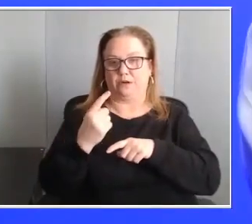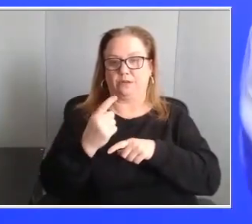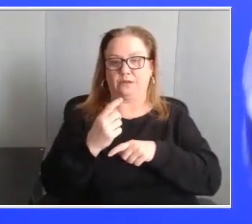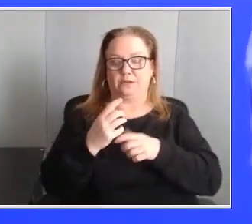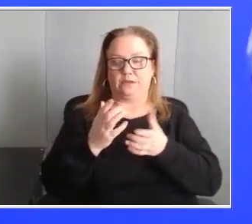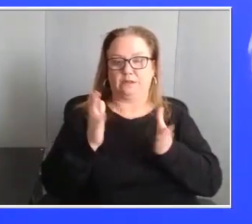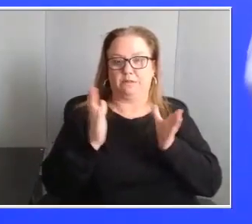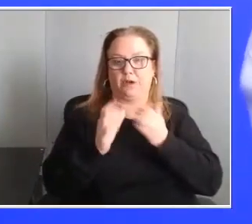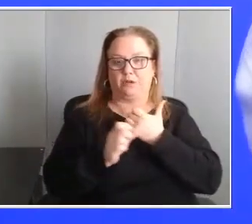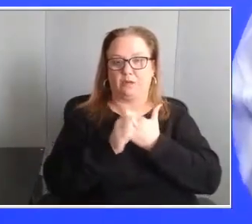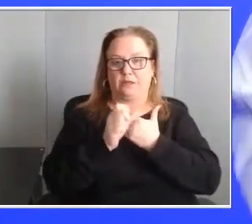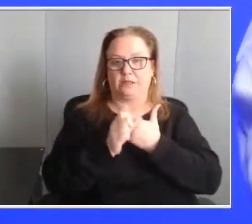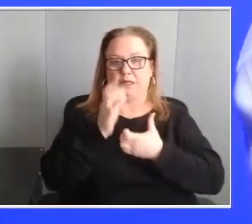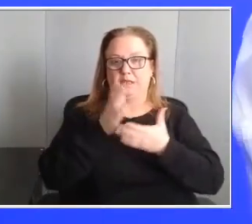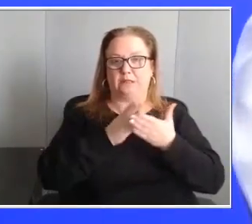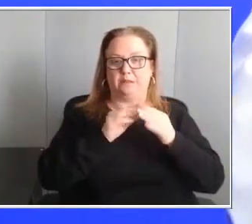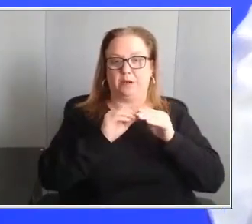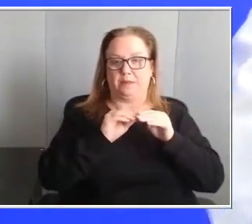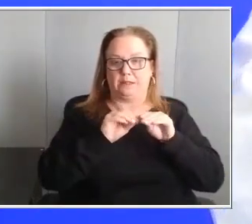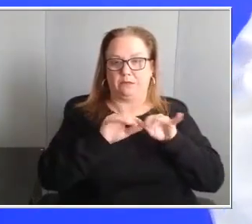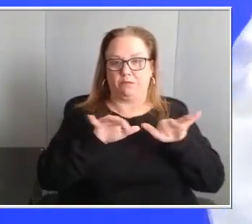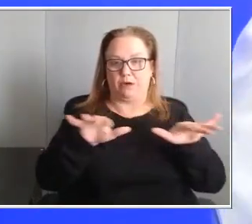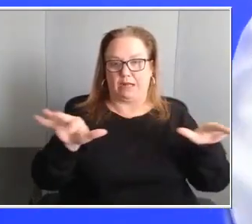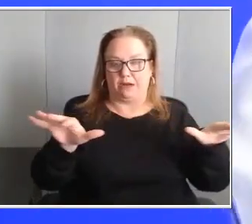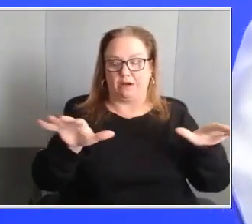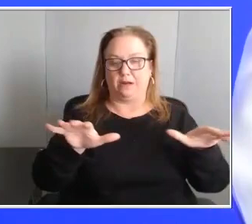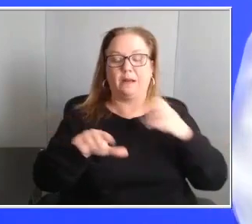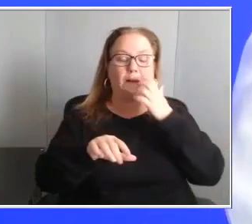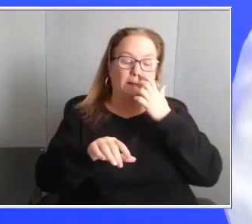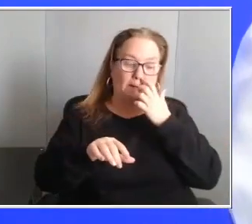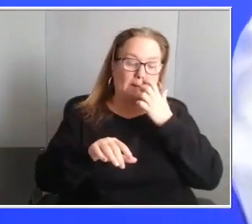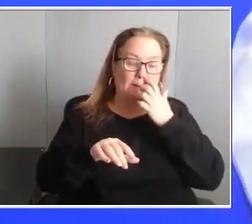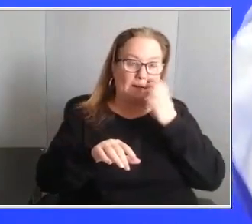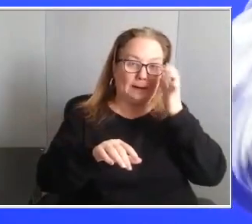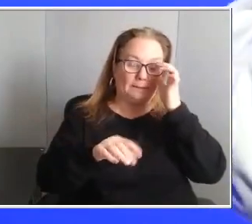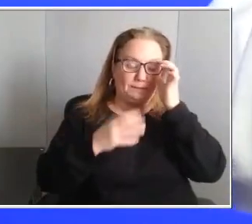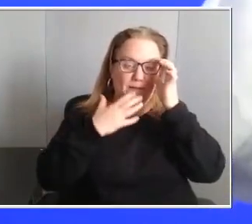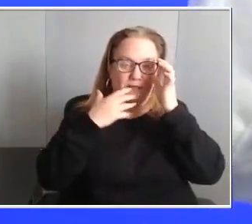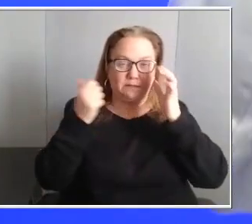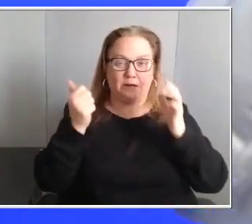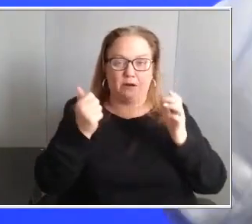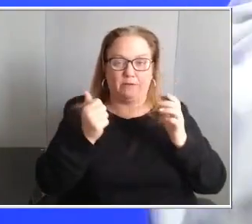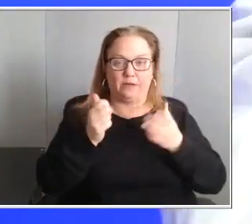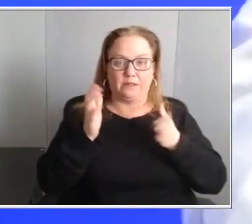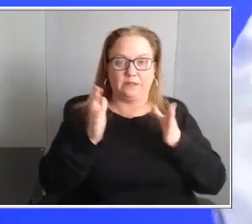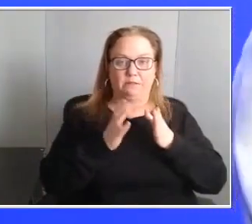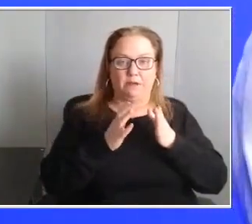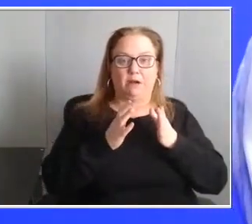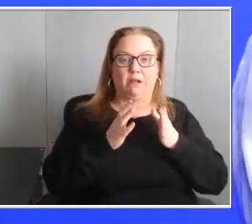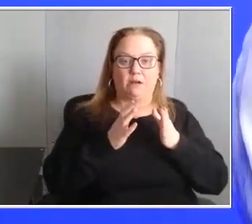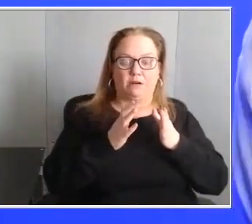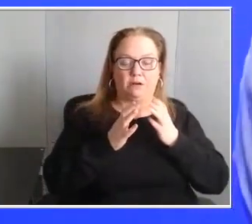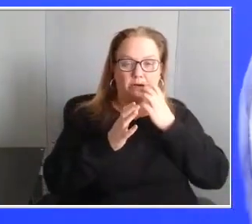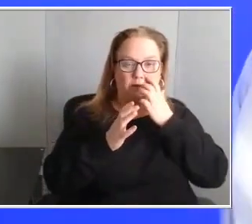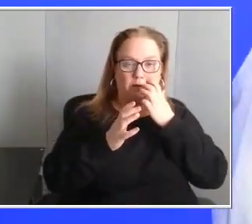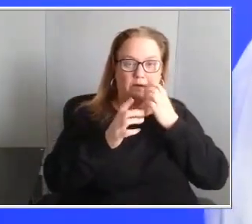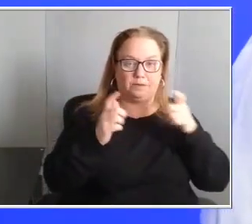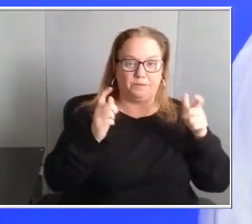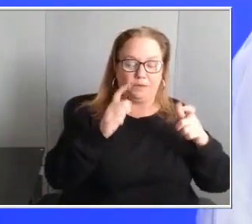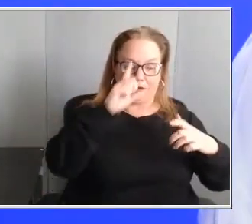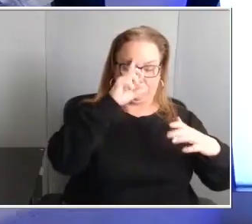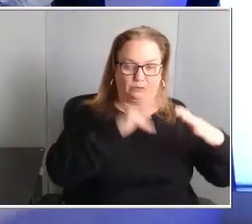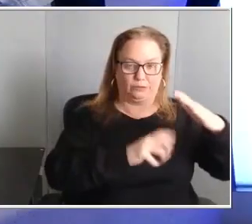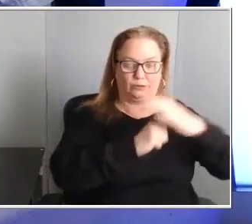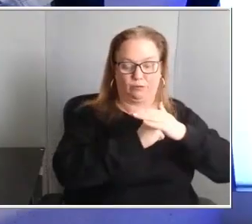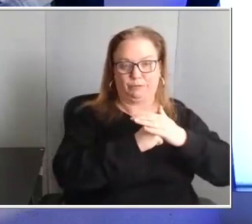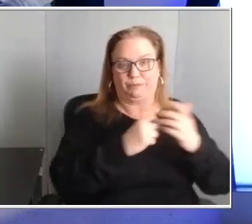that small pieces will break off, go Right. further out. But it's better to have a smaller distal stroke than a larger, more proximal Yeah, stroke. I